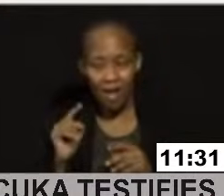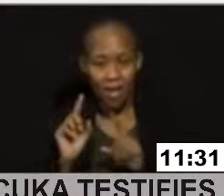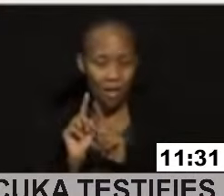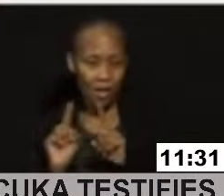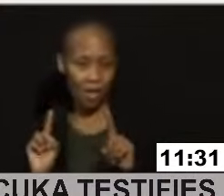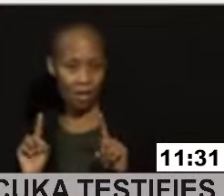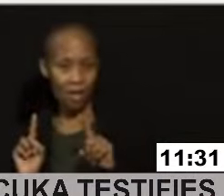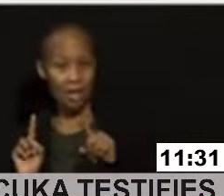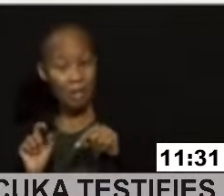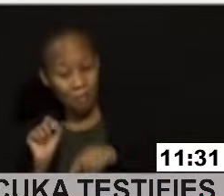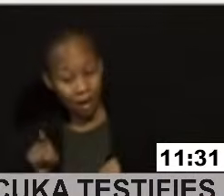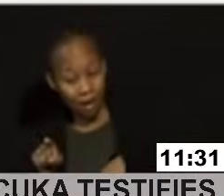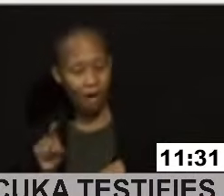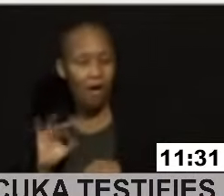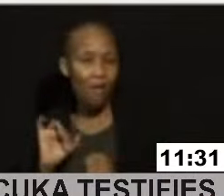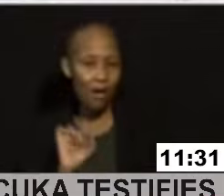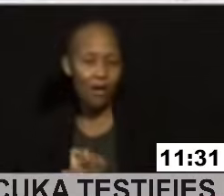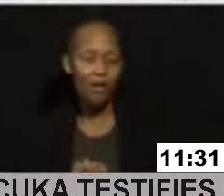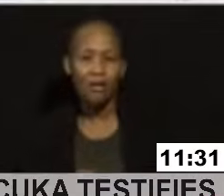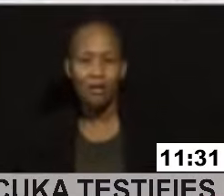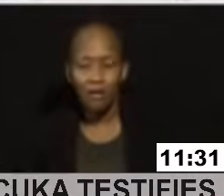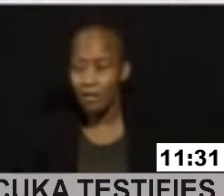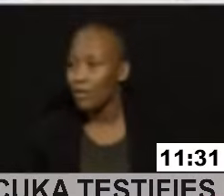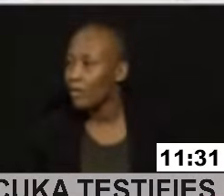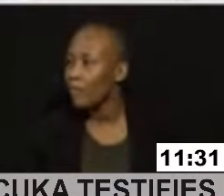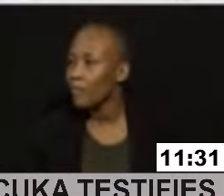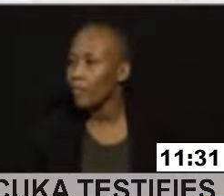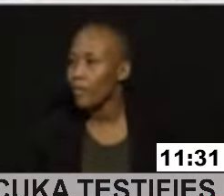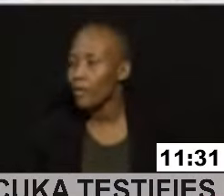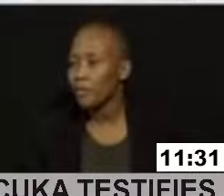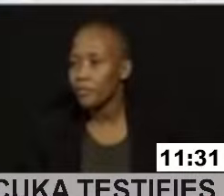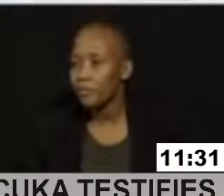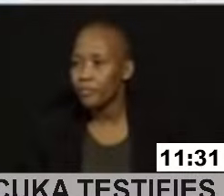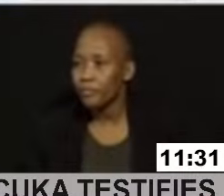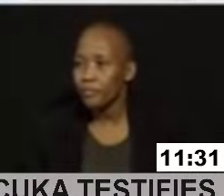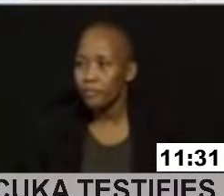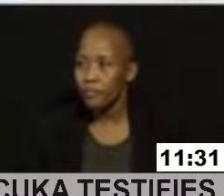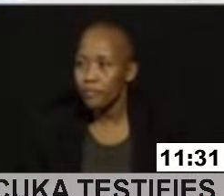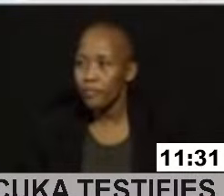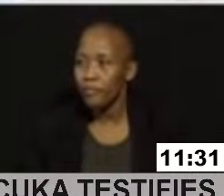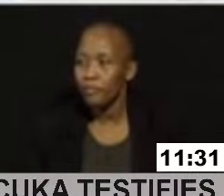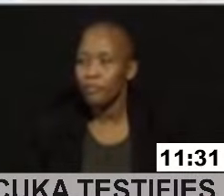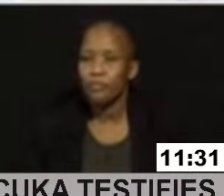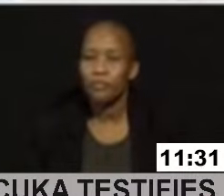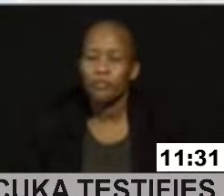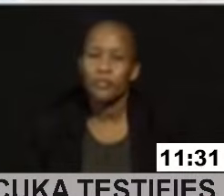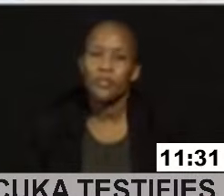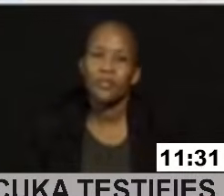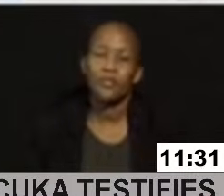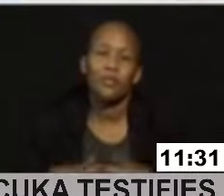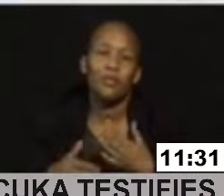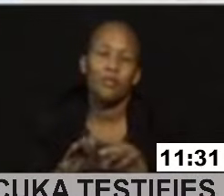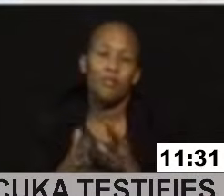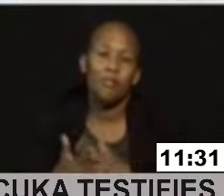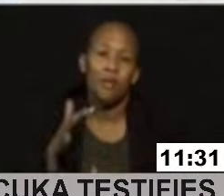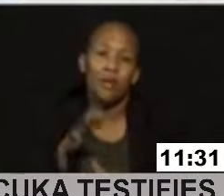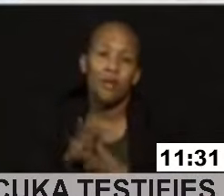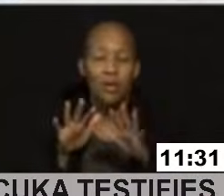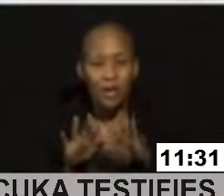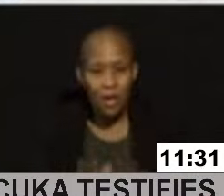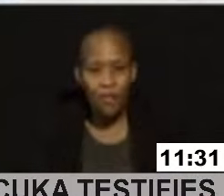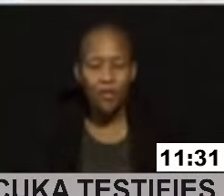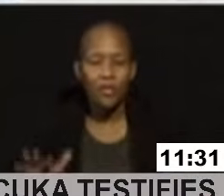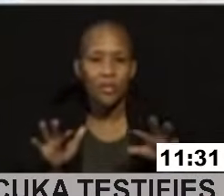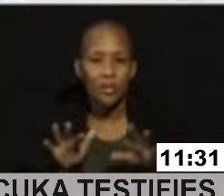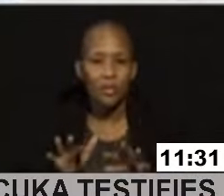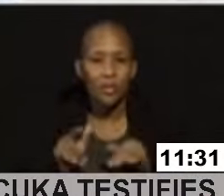successful with the work that we did. The picture that emerges is a number of priority areas requiring